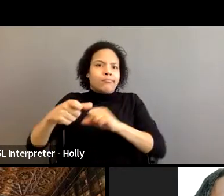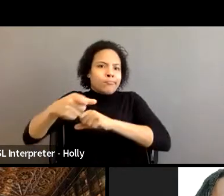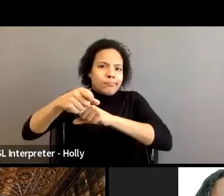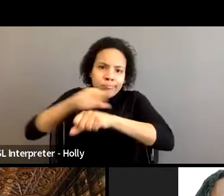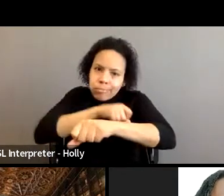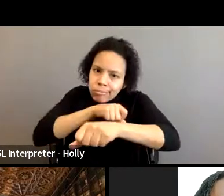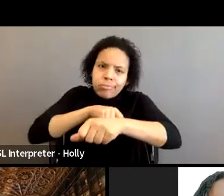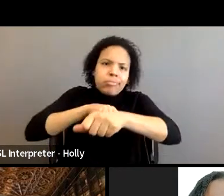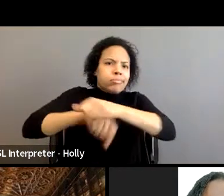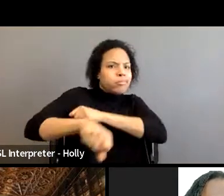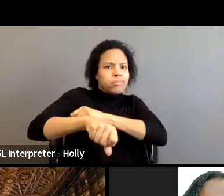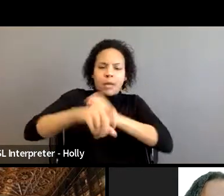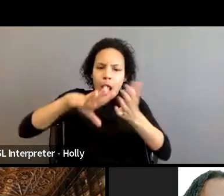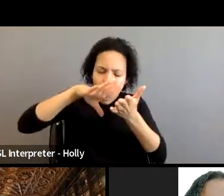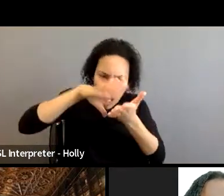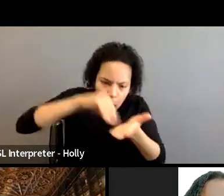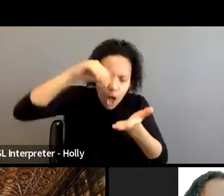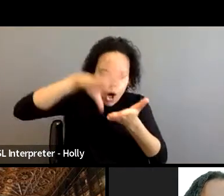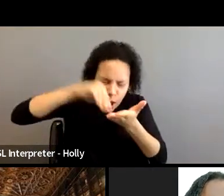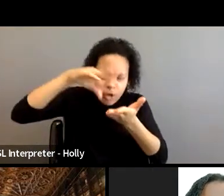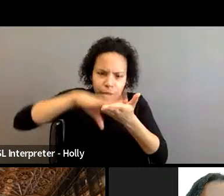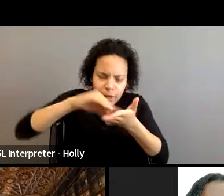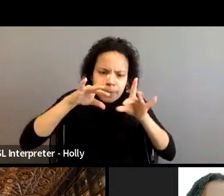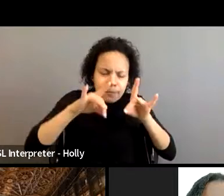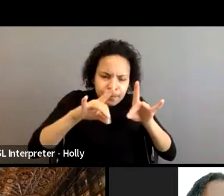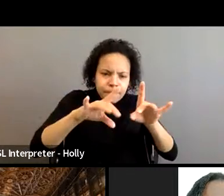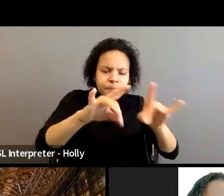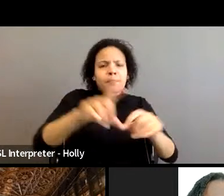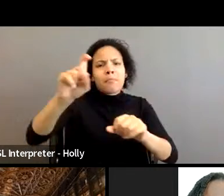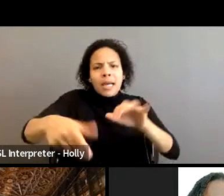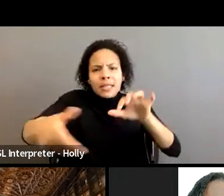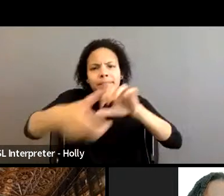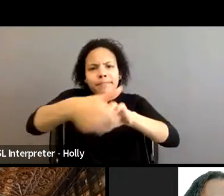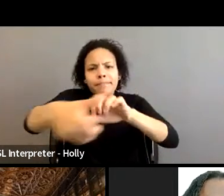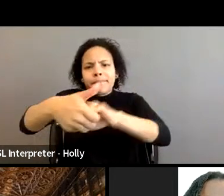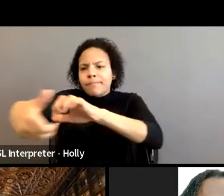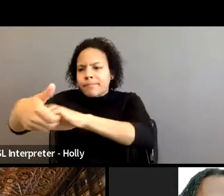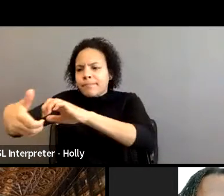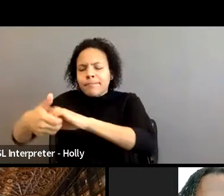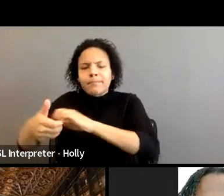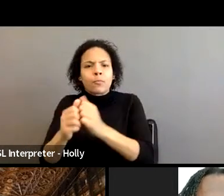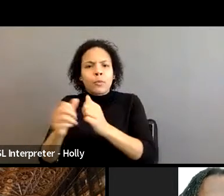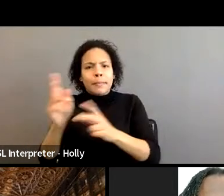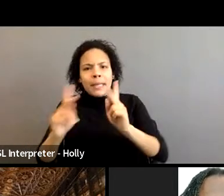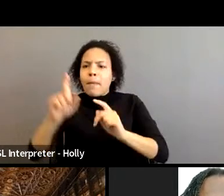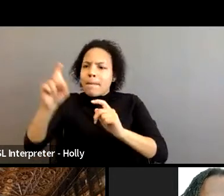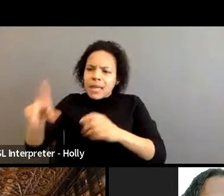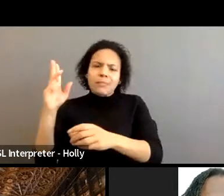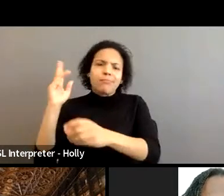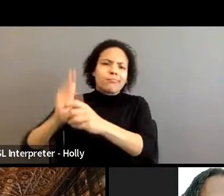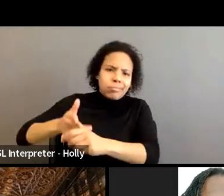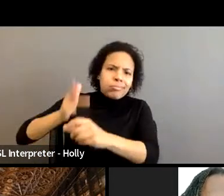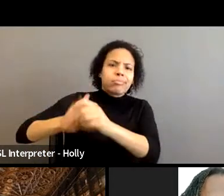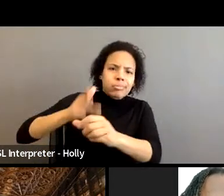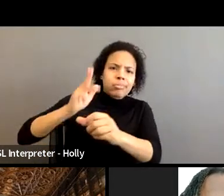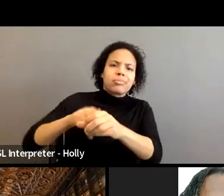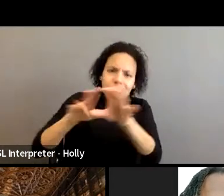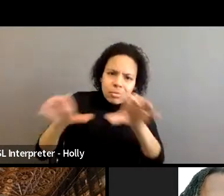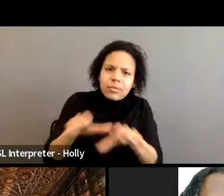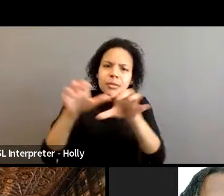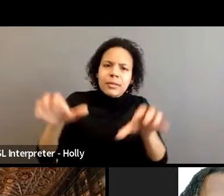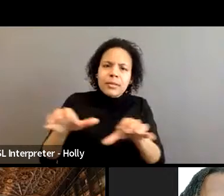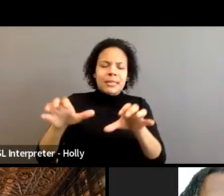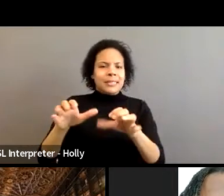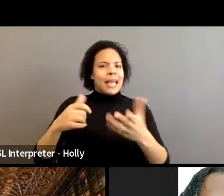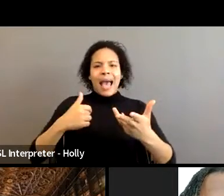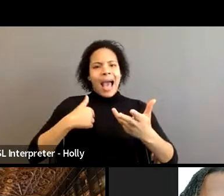have to partner with people, you have to build power, all that stuff. But I learned that by being part of a BSU. I learned that by